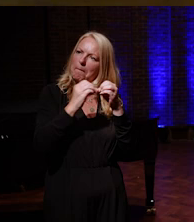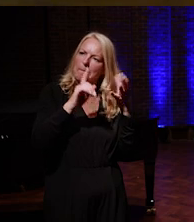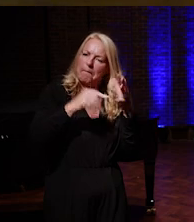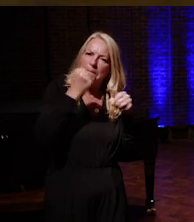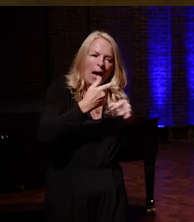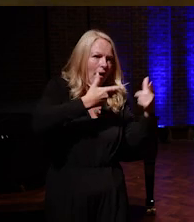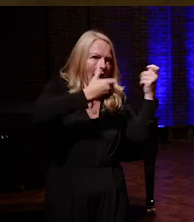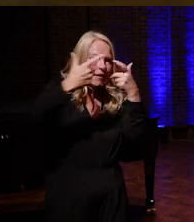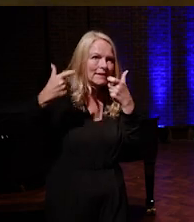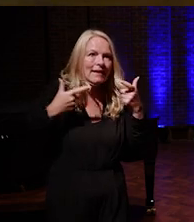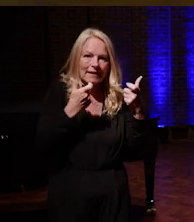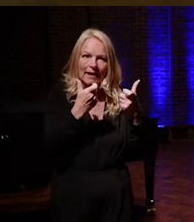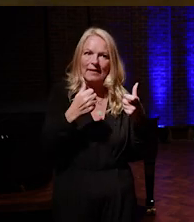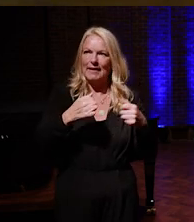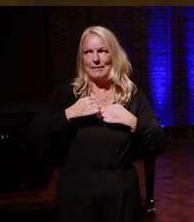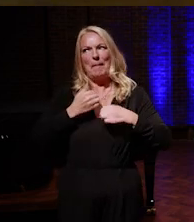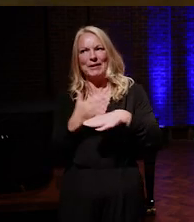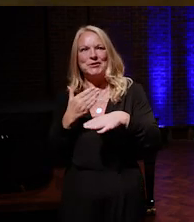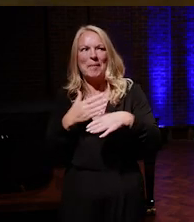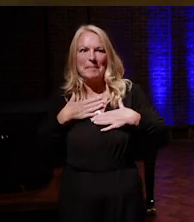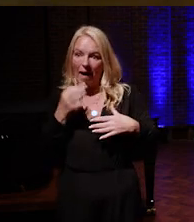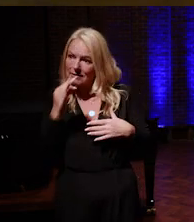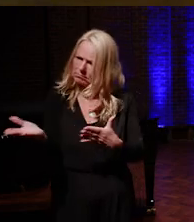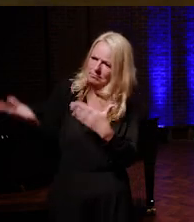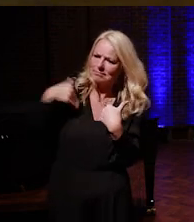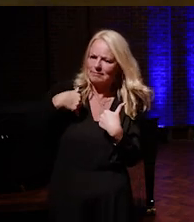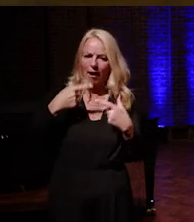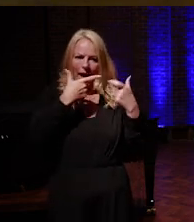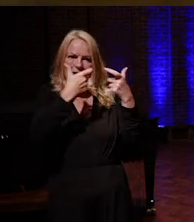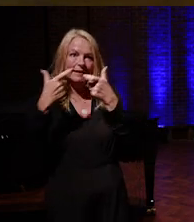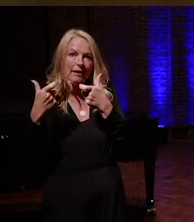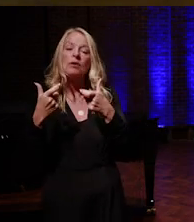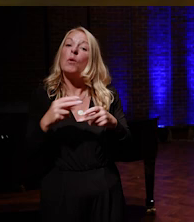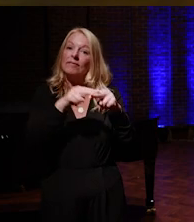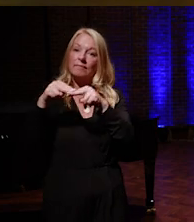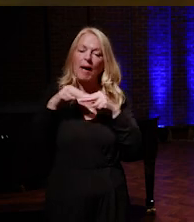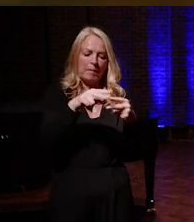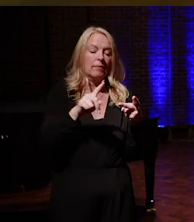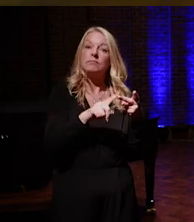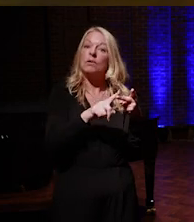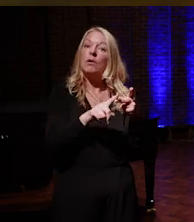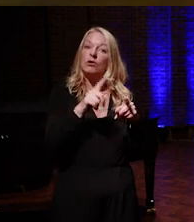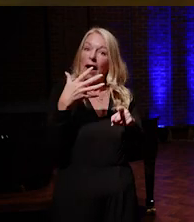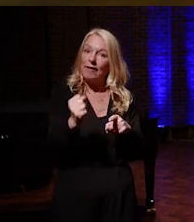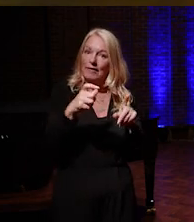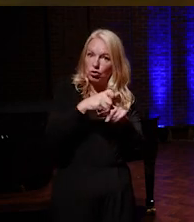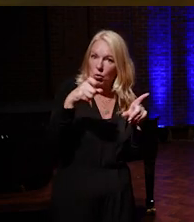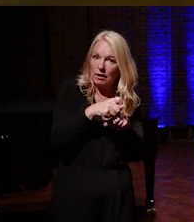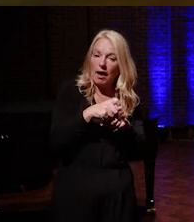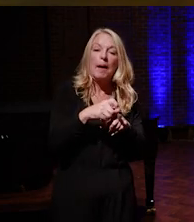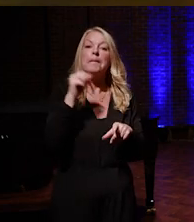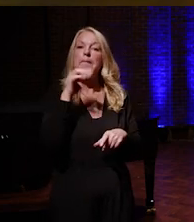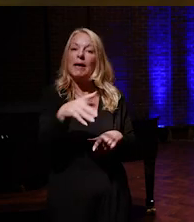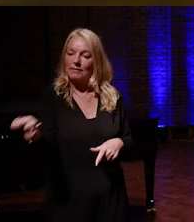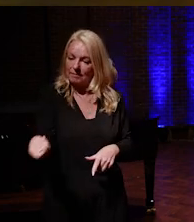I swear that this is a legitimate job. There was one family with a young daughter who agreed to come, so I gave them some bug nets